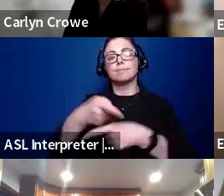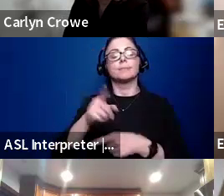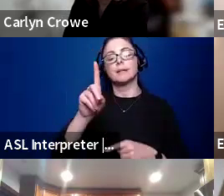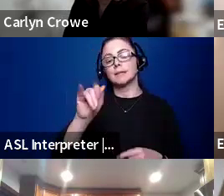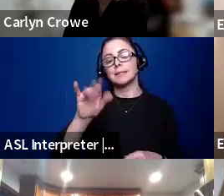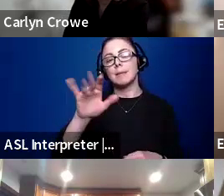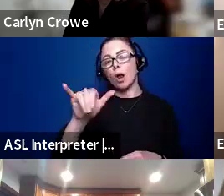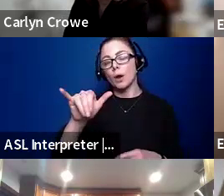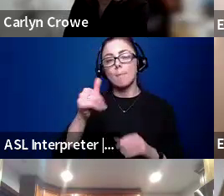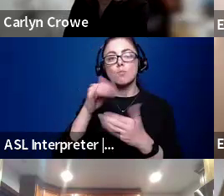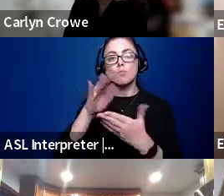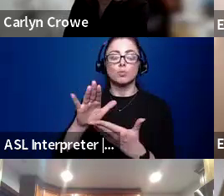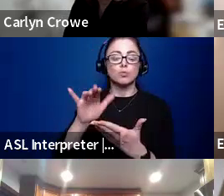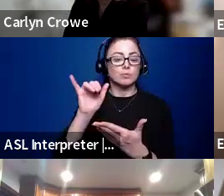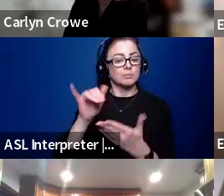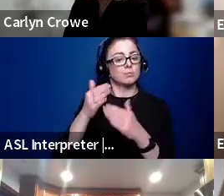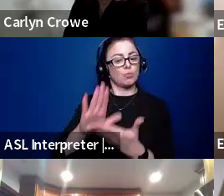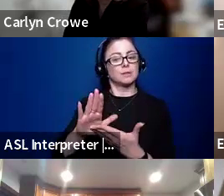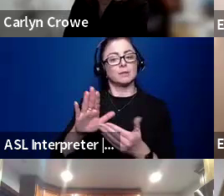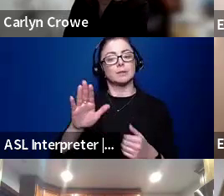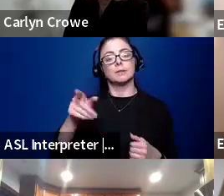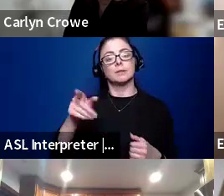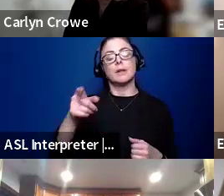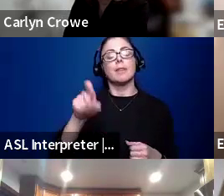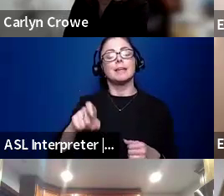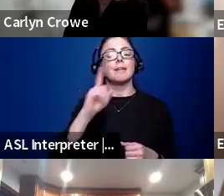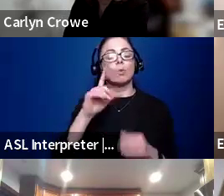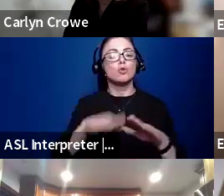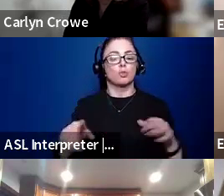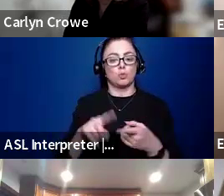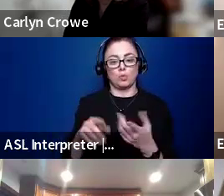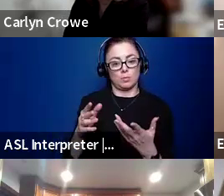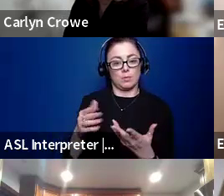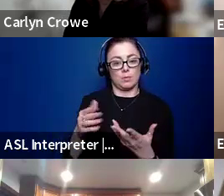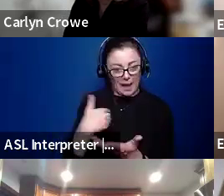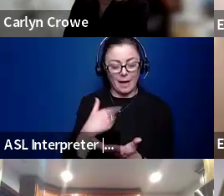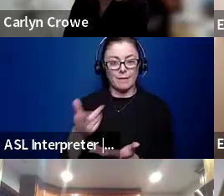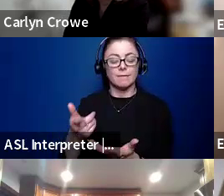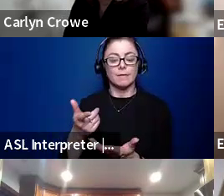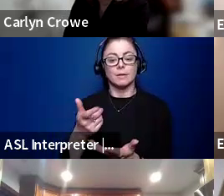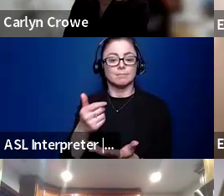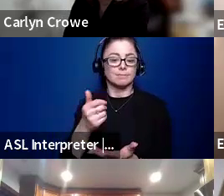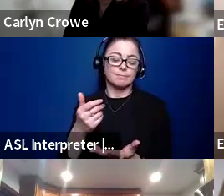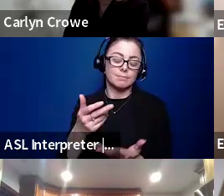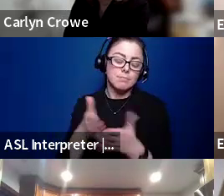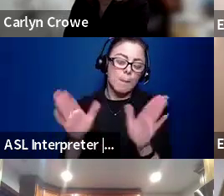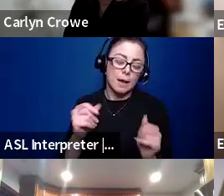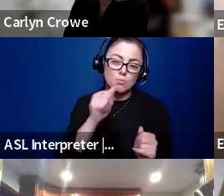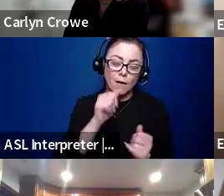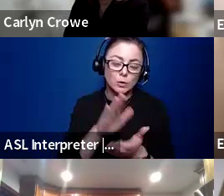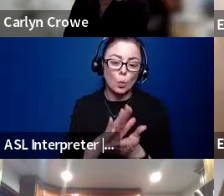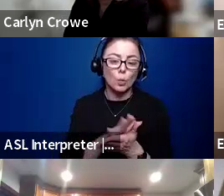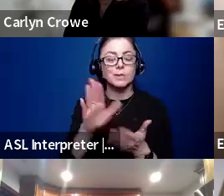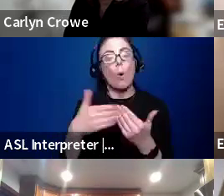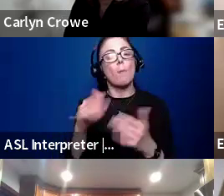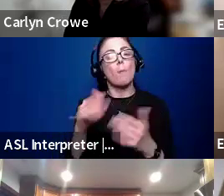addresses the need of children being served in Iowa's public and accredited private schools. So you have to liken it to a complete jigsaw puzzle. The